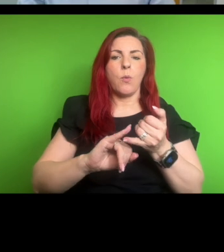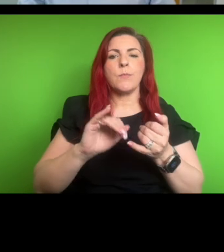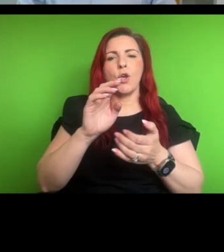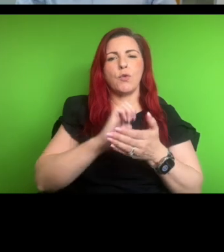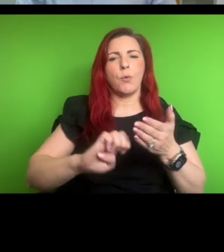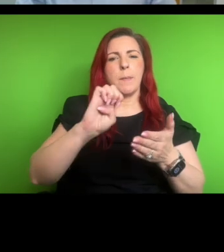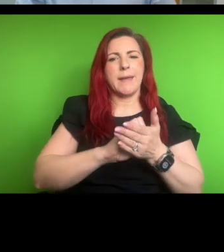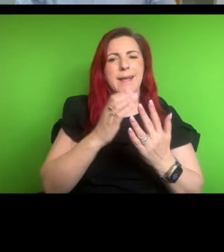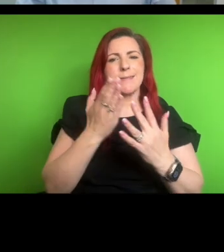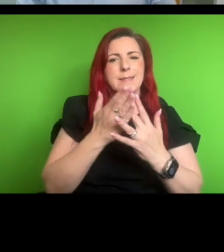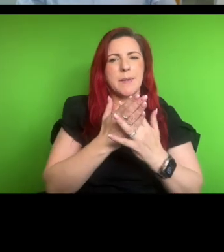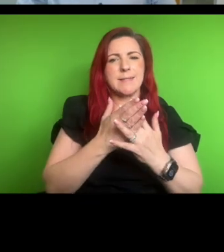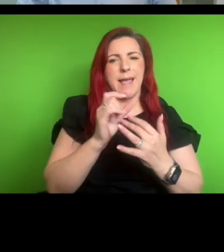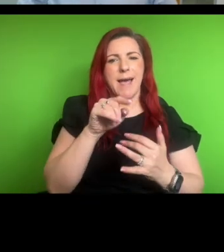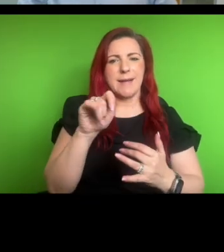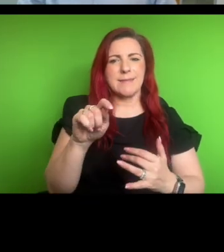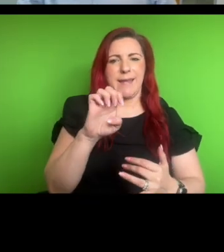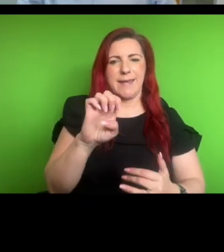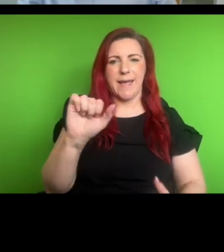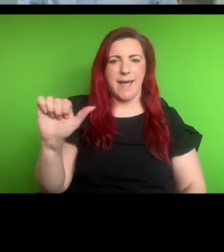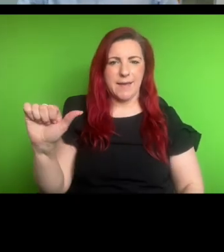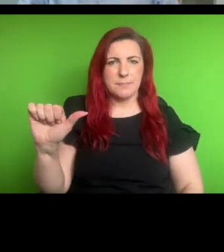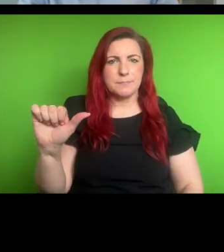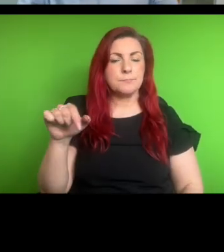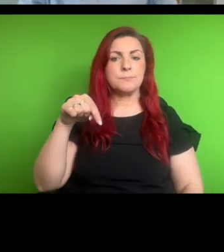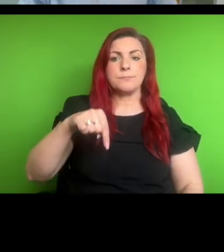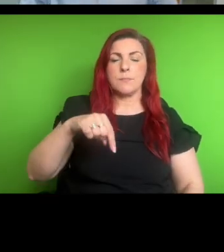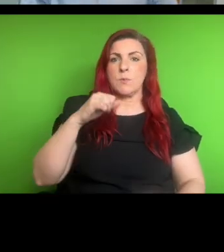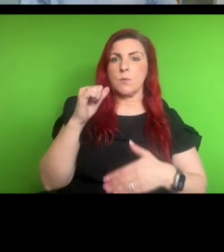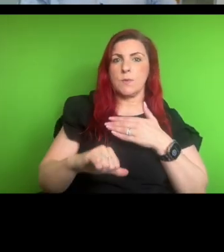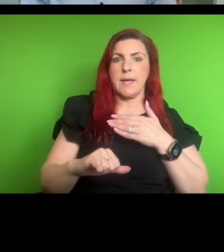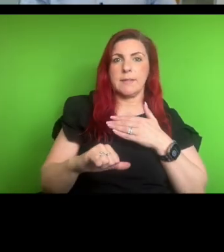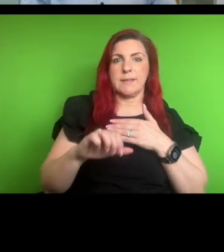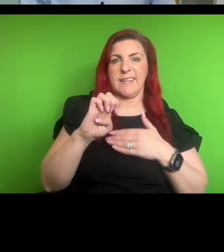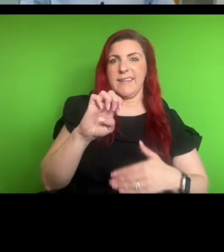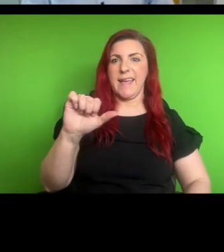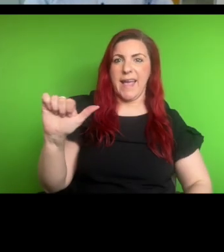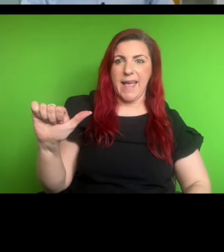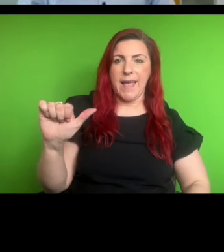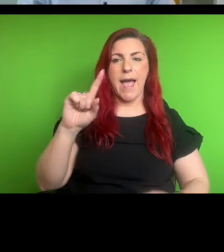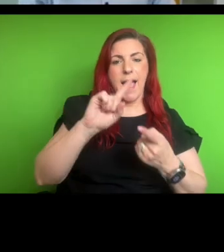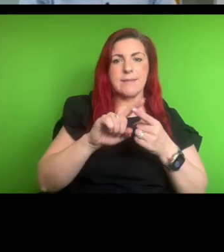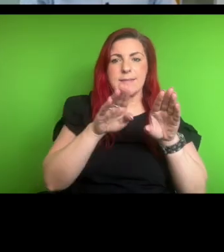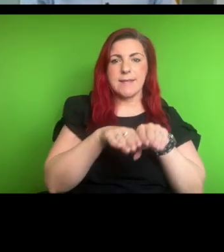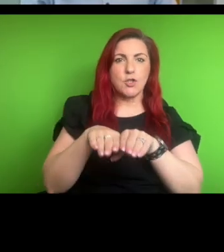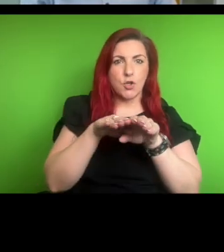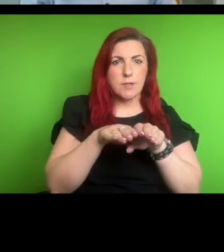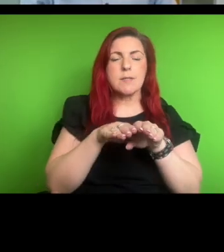Our webinar today is the European Accessibility Act and standards, providing the new and technical solutions for